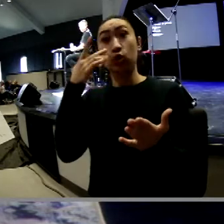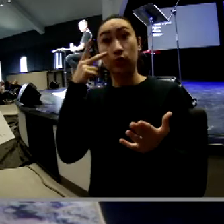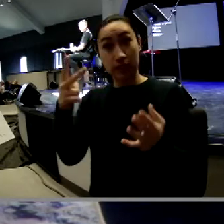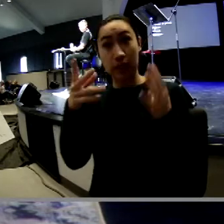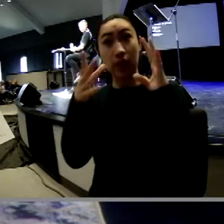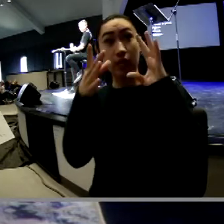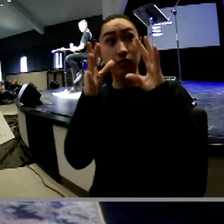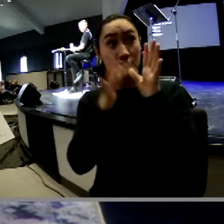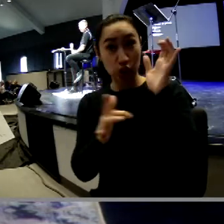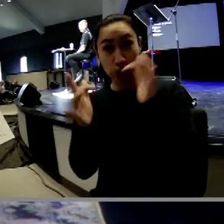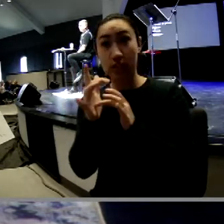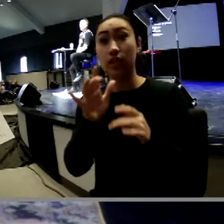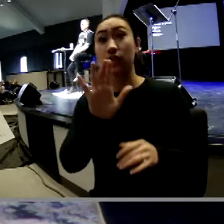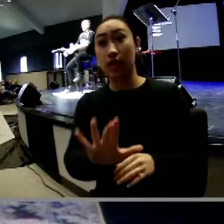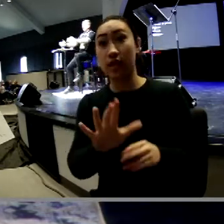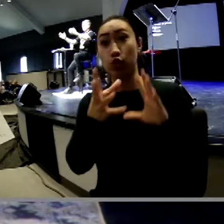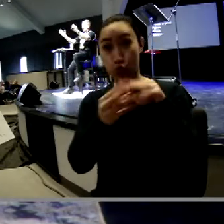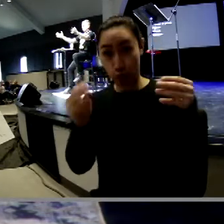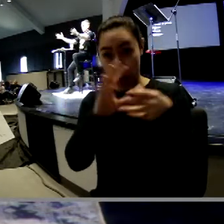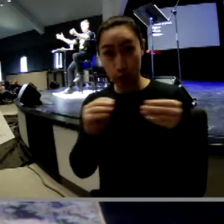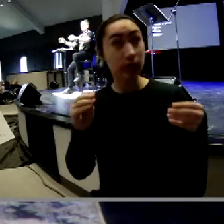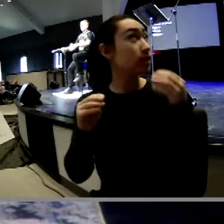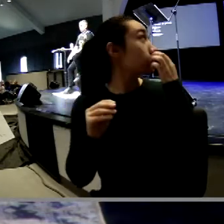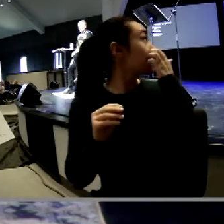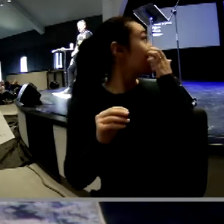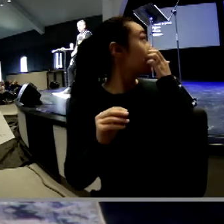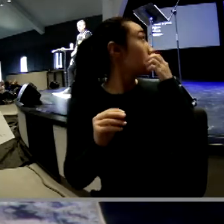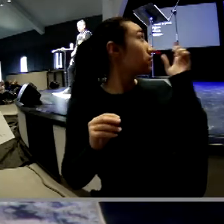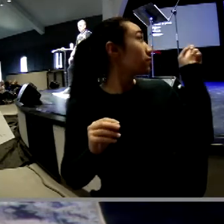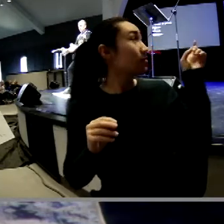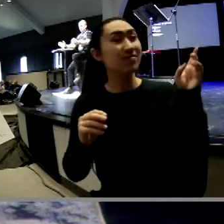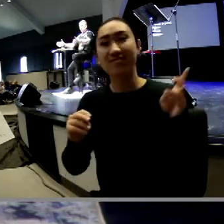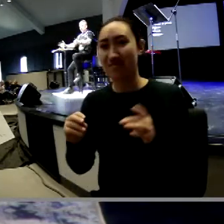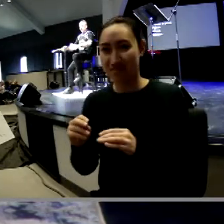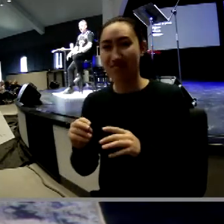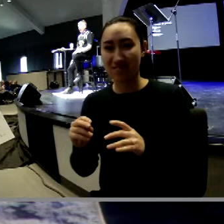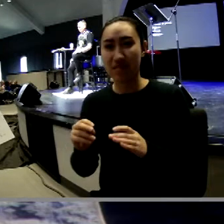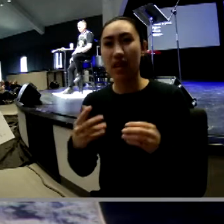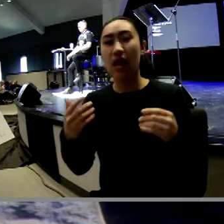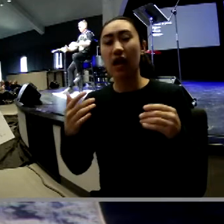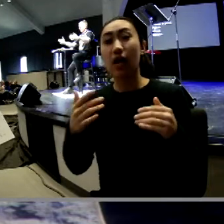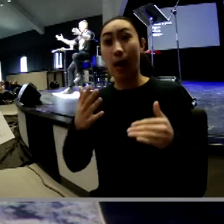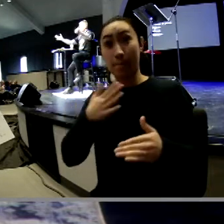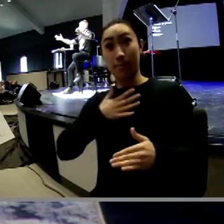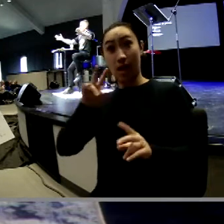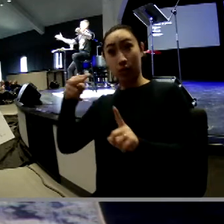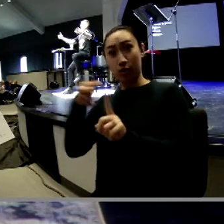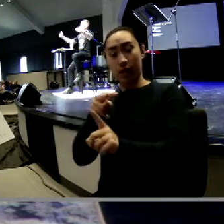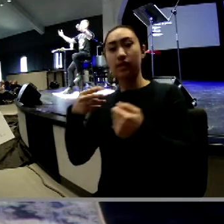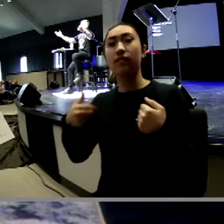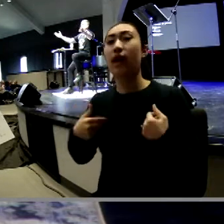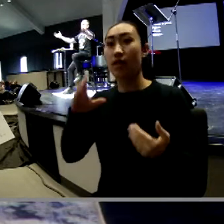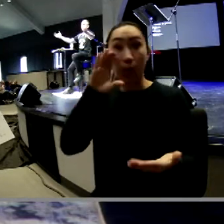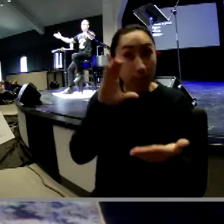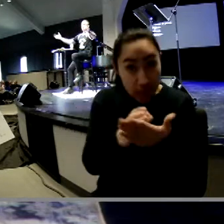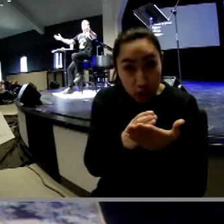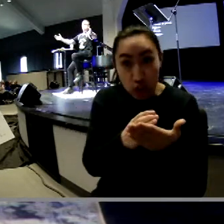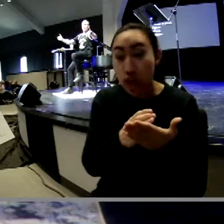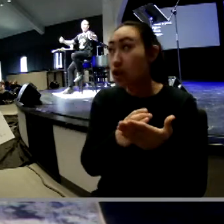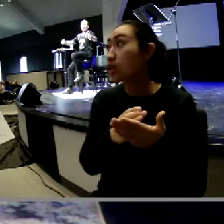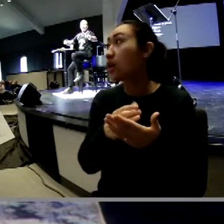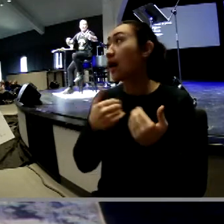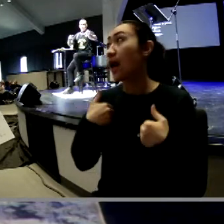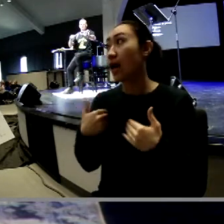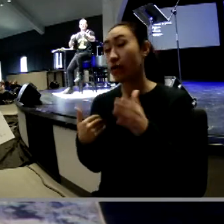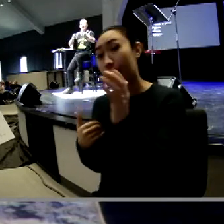window. So you get a snapshot of what's going on. It's a picture you look at. You get to exegete